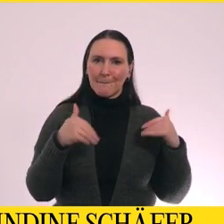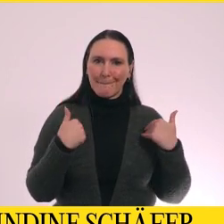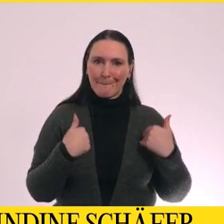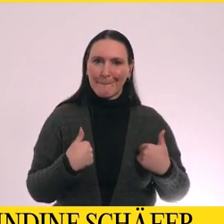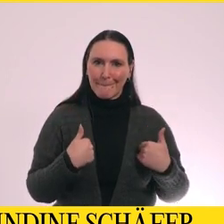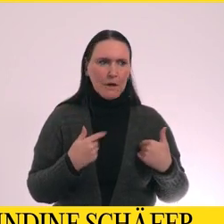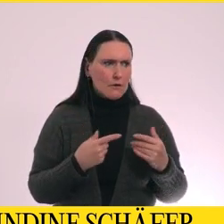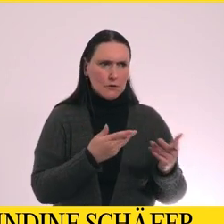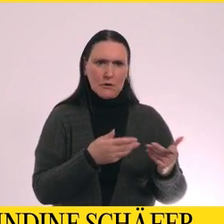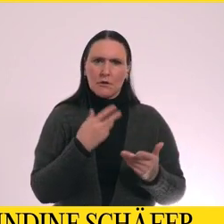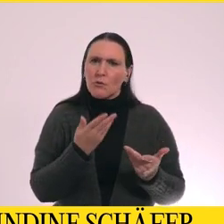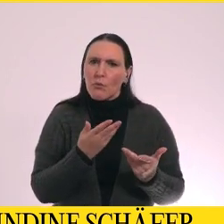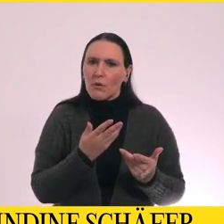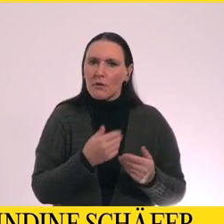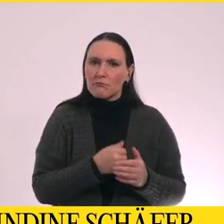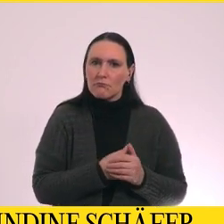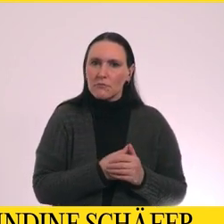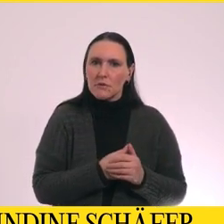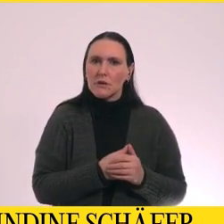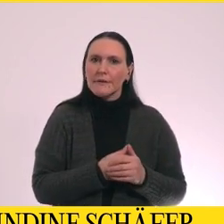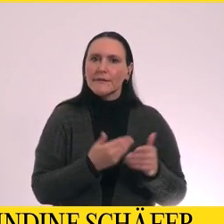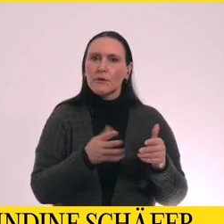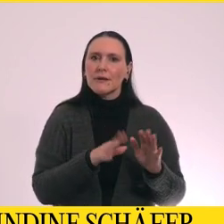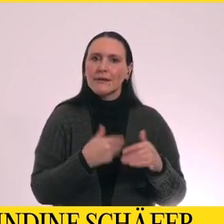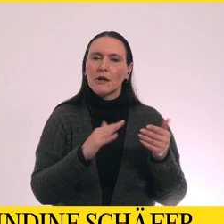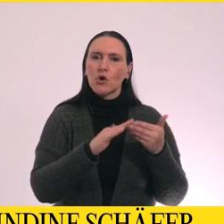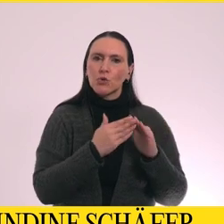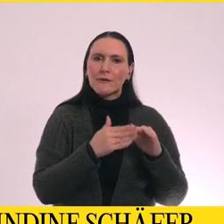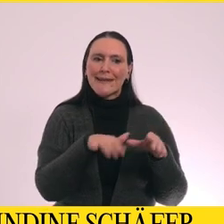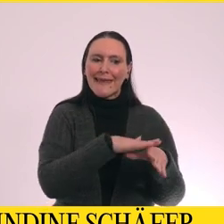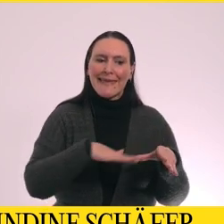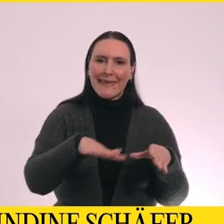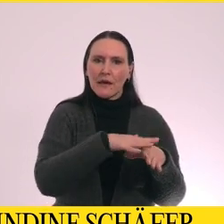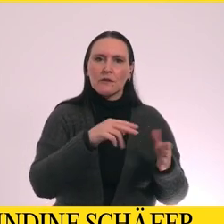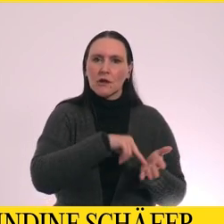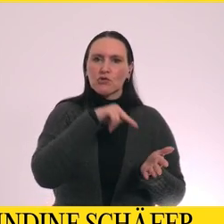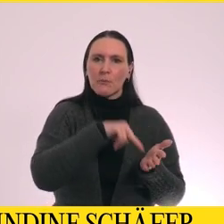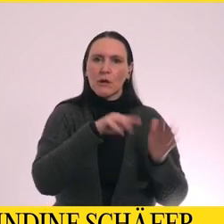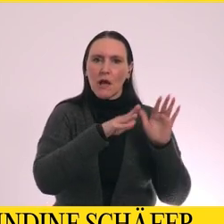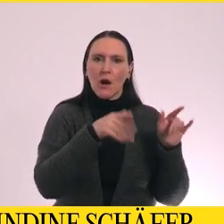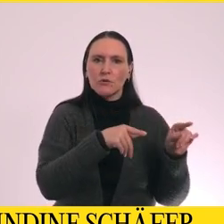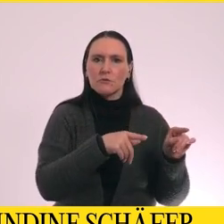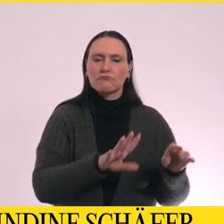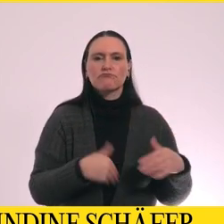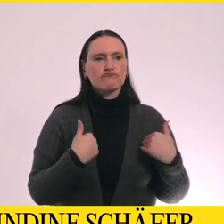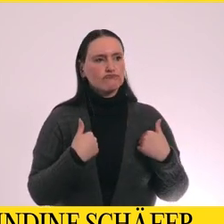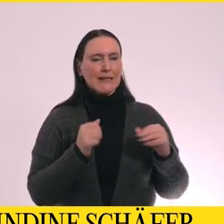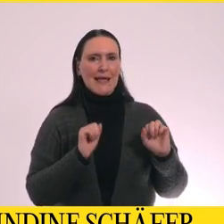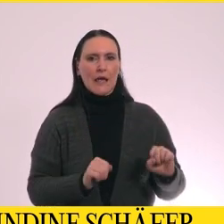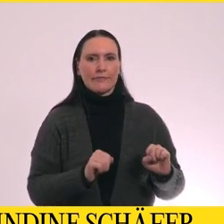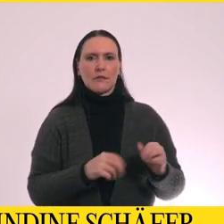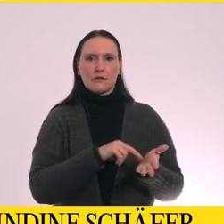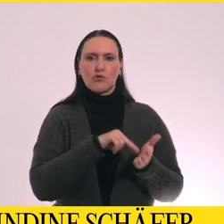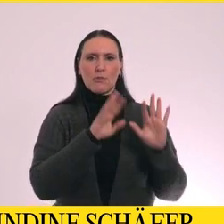offer an alternative where, at least in this limited community, in this limited place, you have the ability to just be yourself as a human